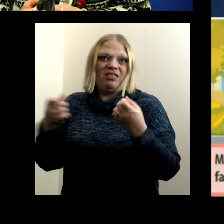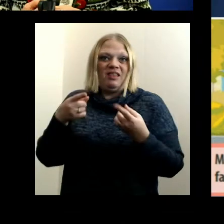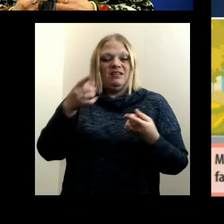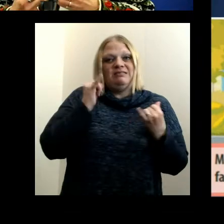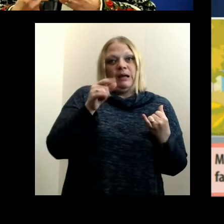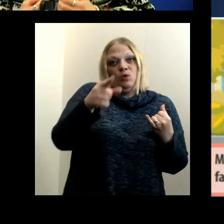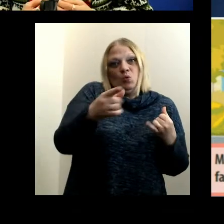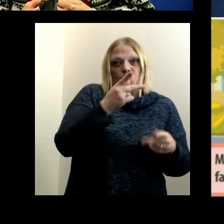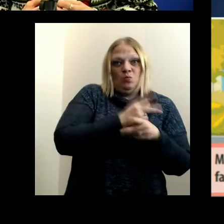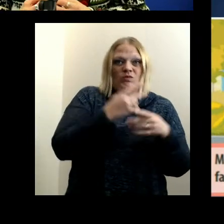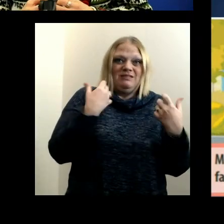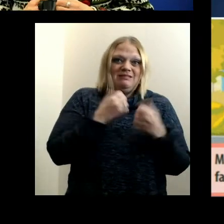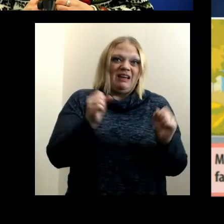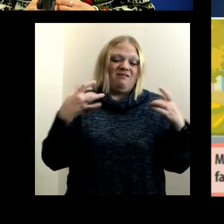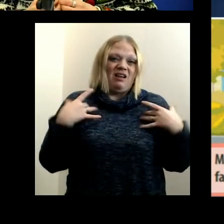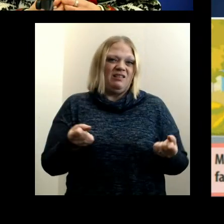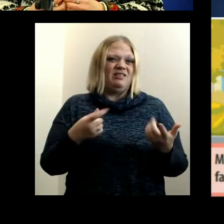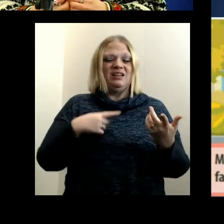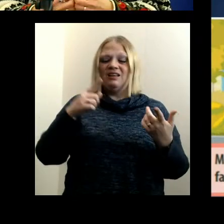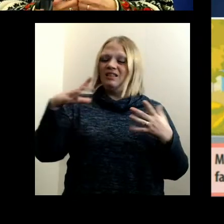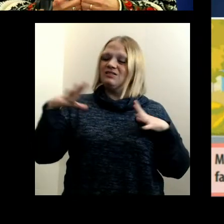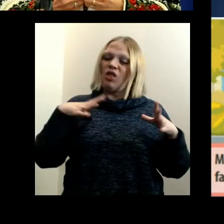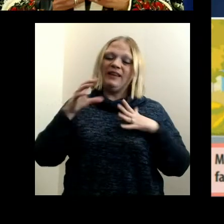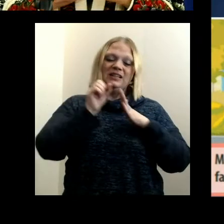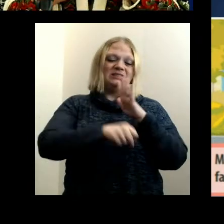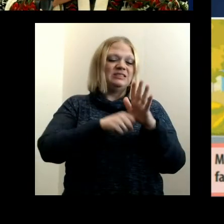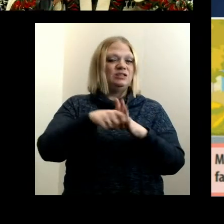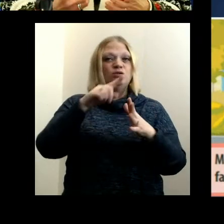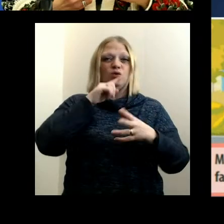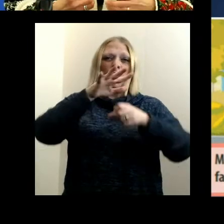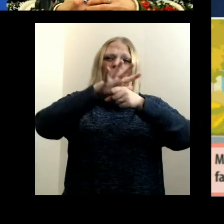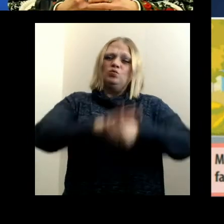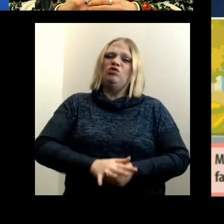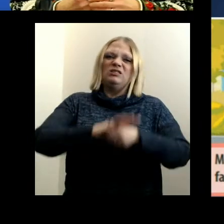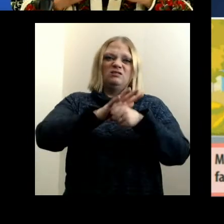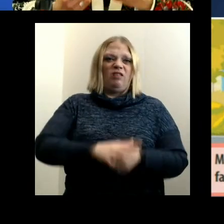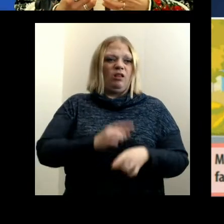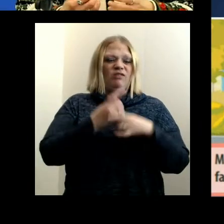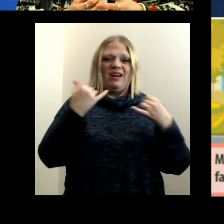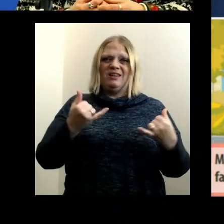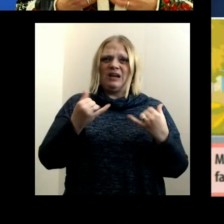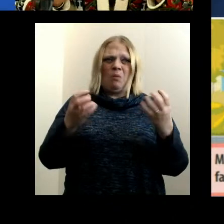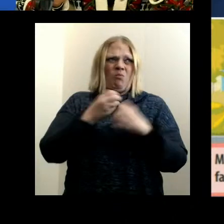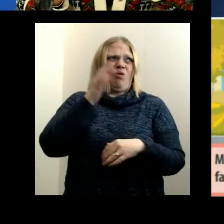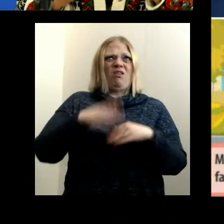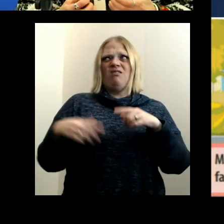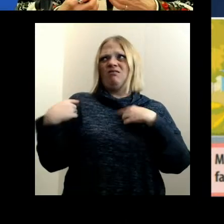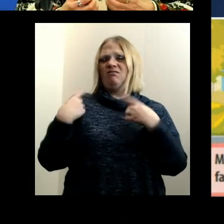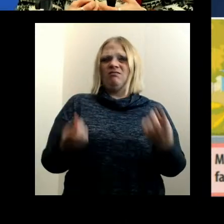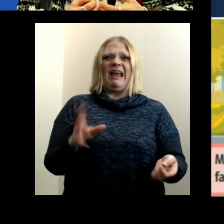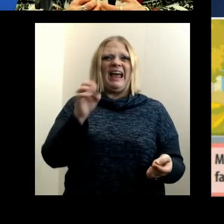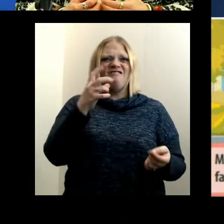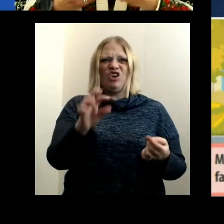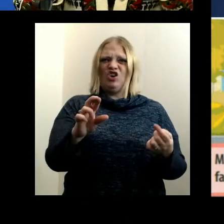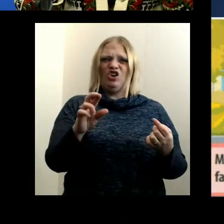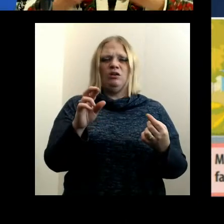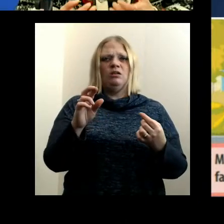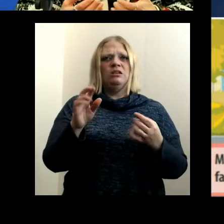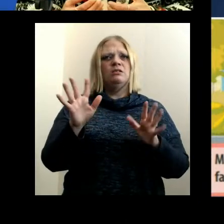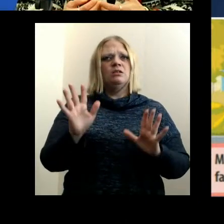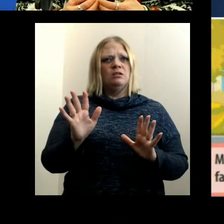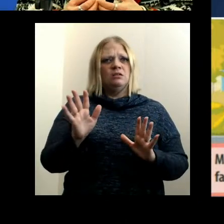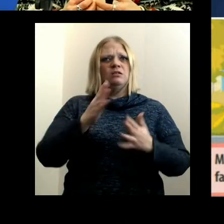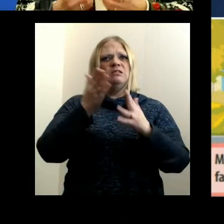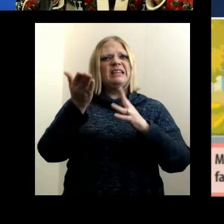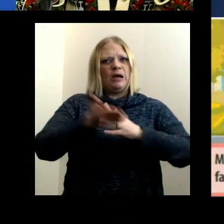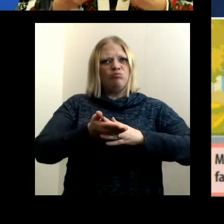holiday season is so stressful right now and, more so than ever. So please, take a break. Just check